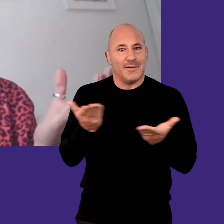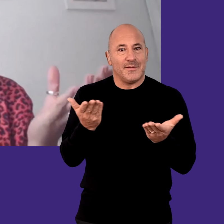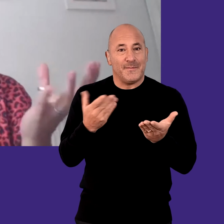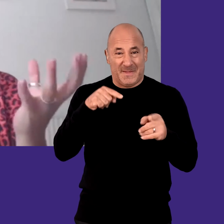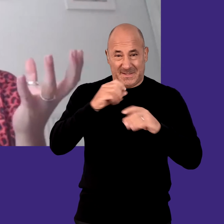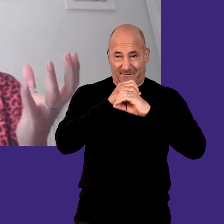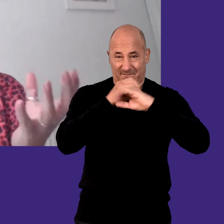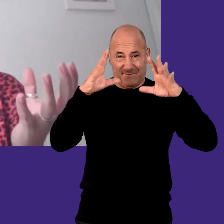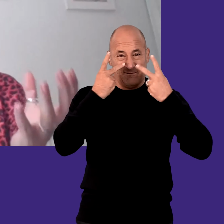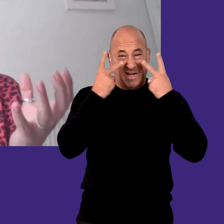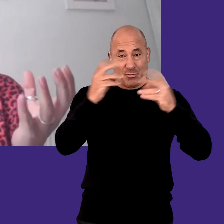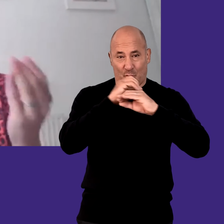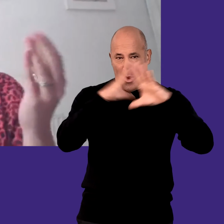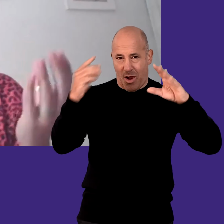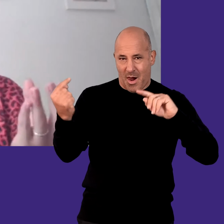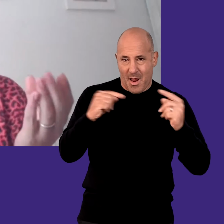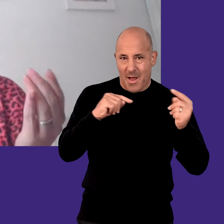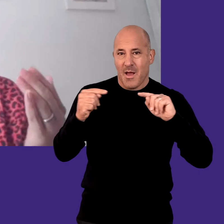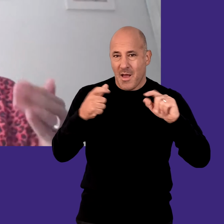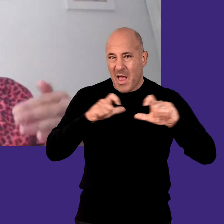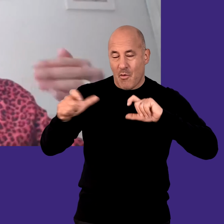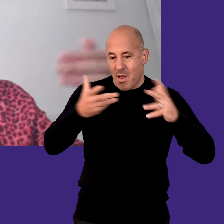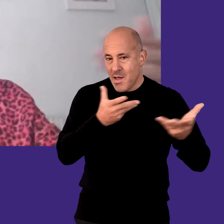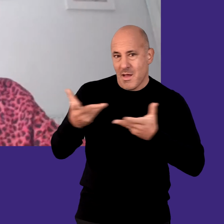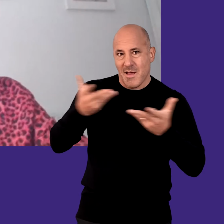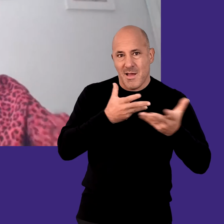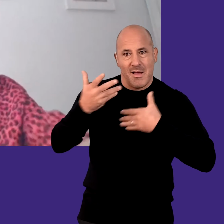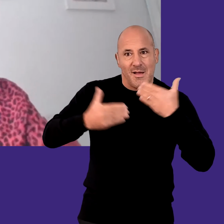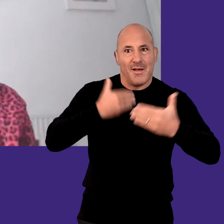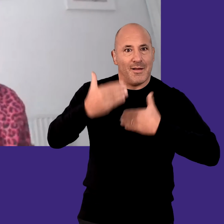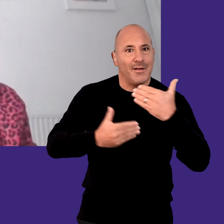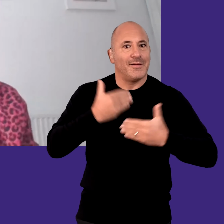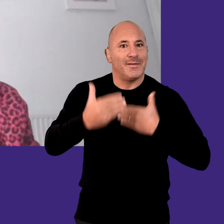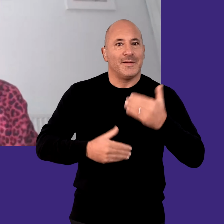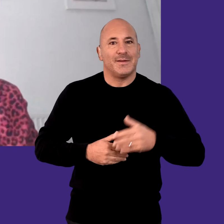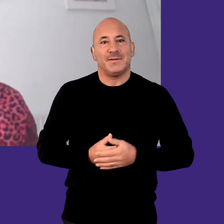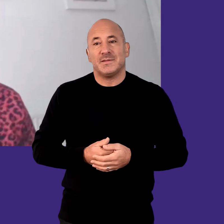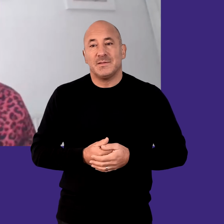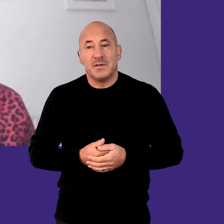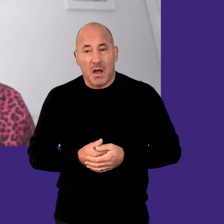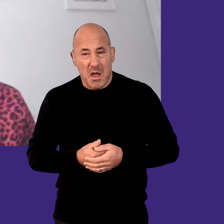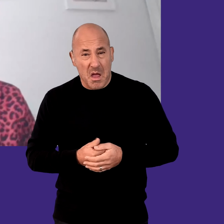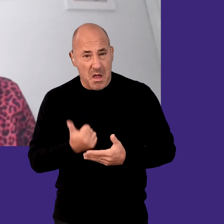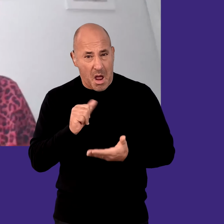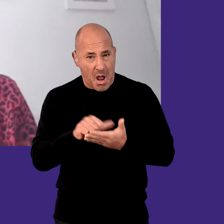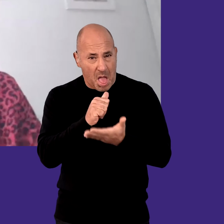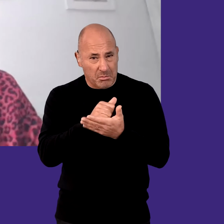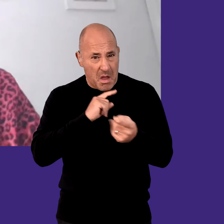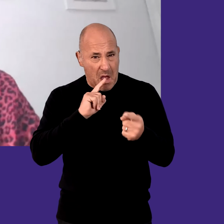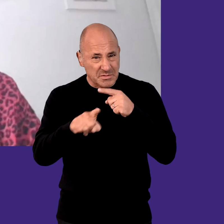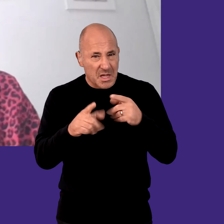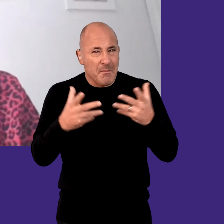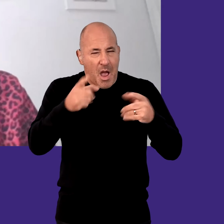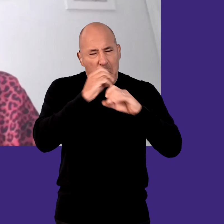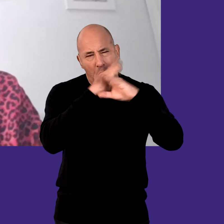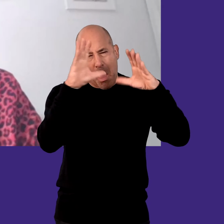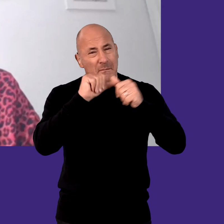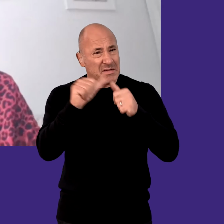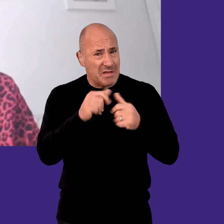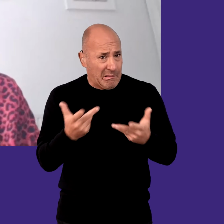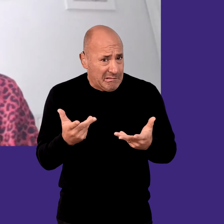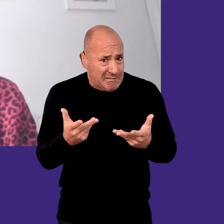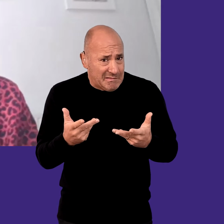dialogue, and then we were able to use that visual provocation to continue that dialogue and conversation going forward. I don't know if that's